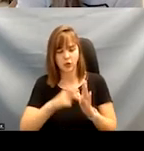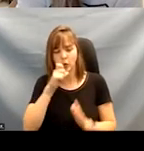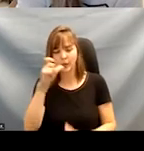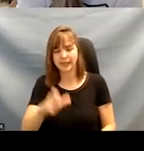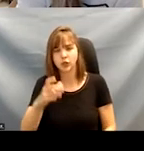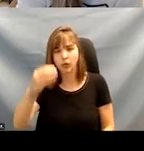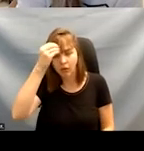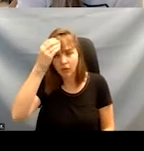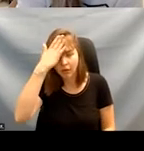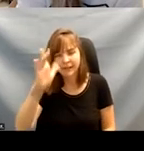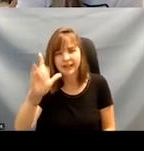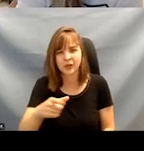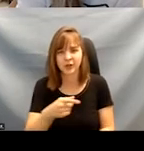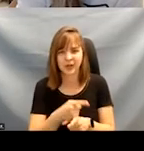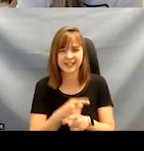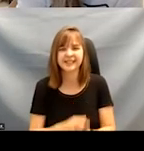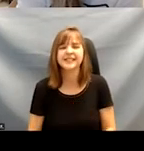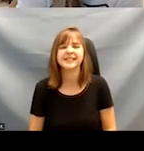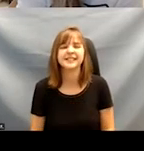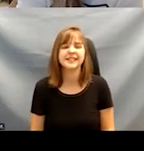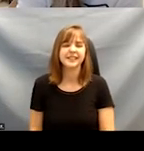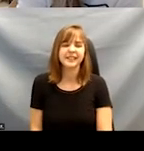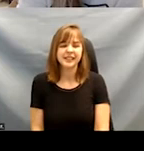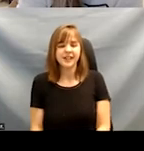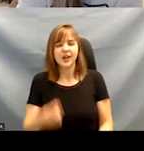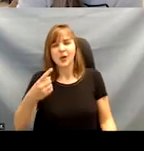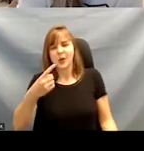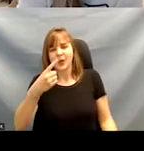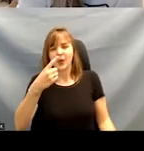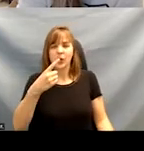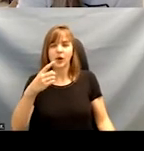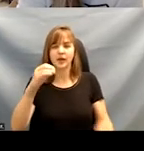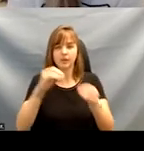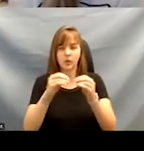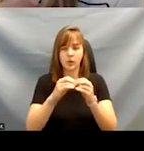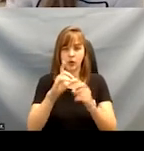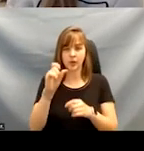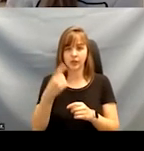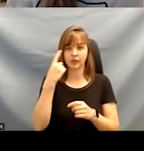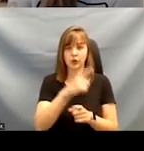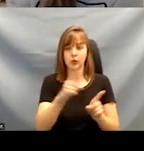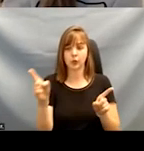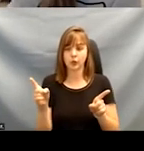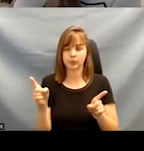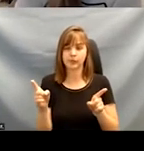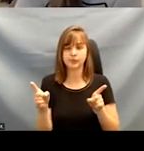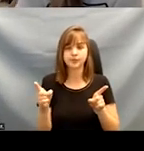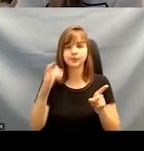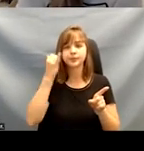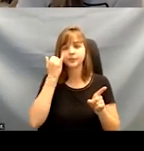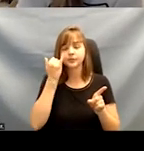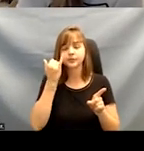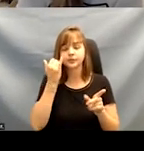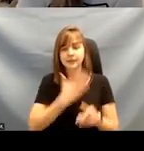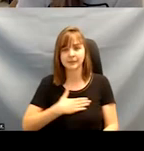Oh, interested in doing so. I just have one more question for everybody, and that is, if you could just tell